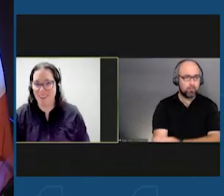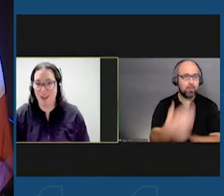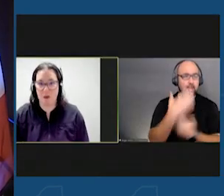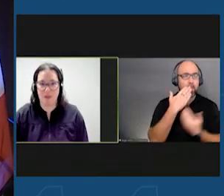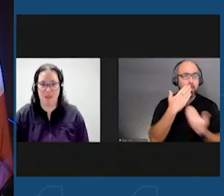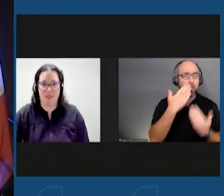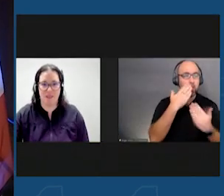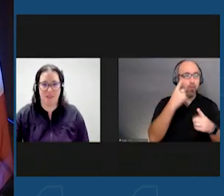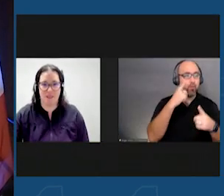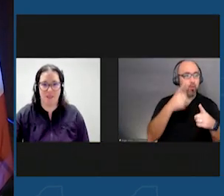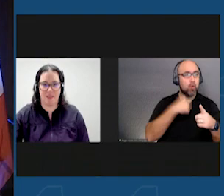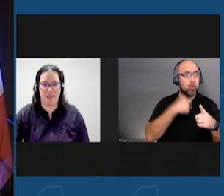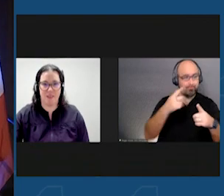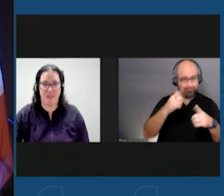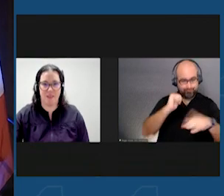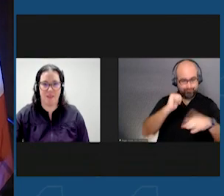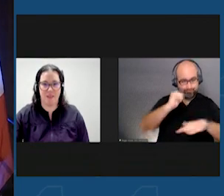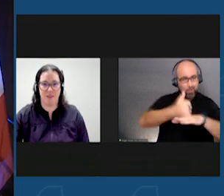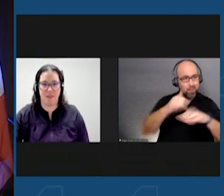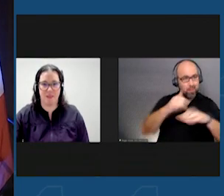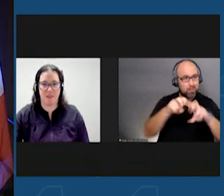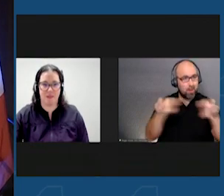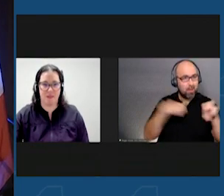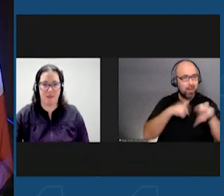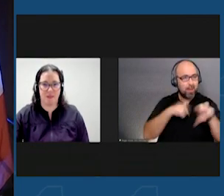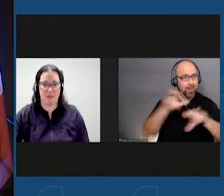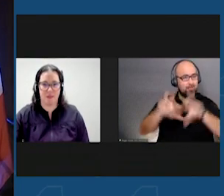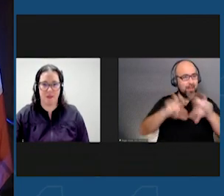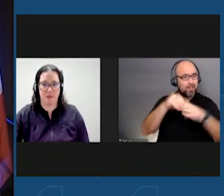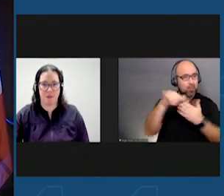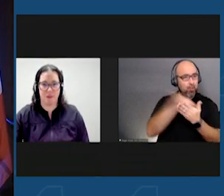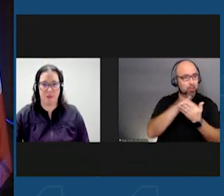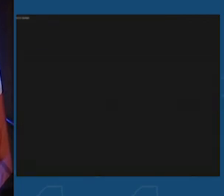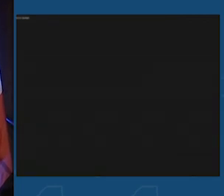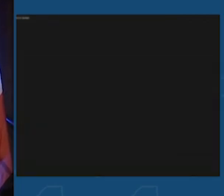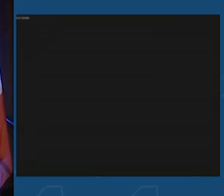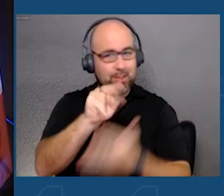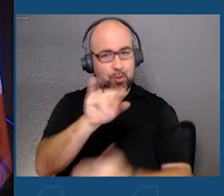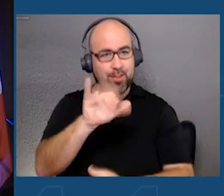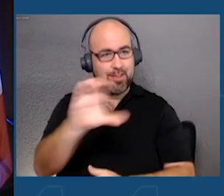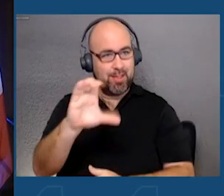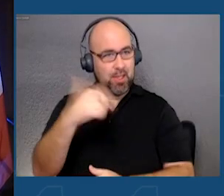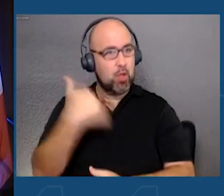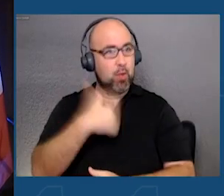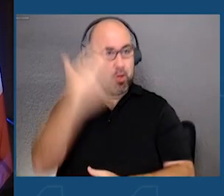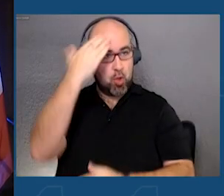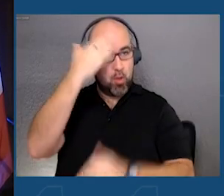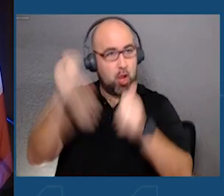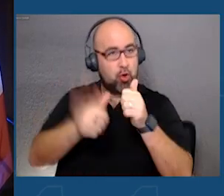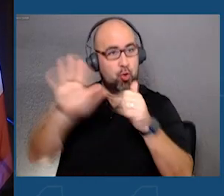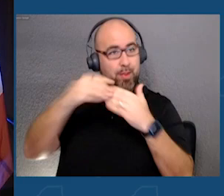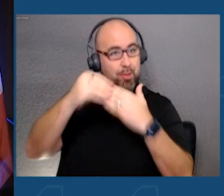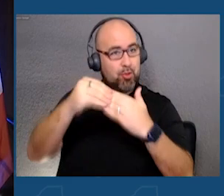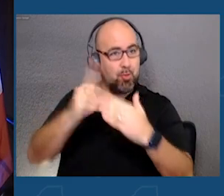so much in New York City. Under your leadership, we know we will have amazing results.